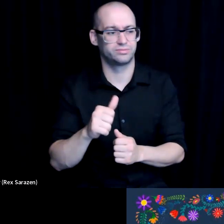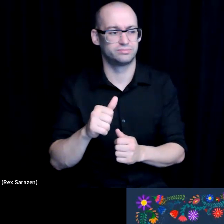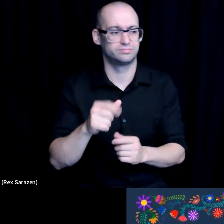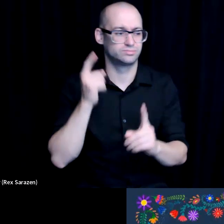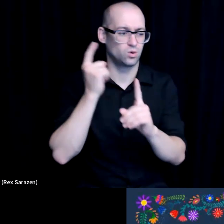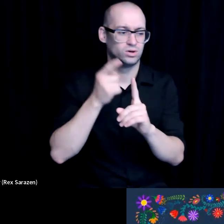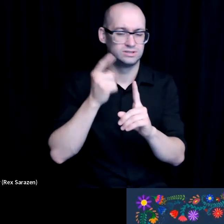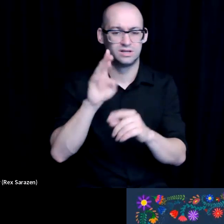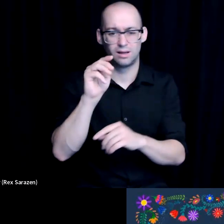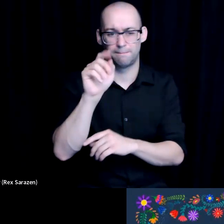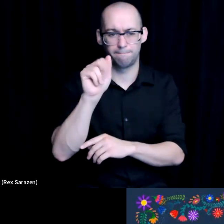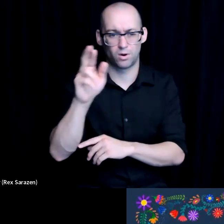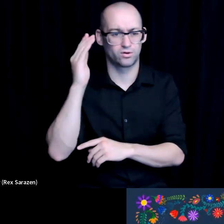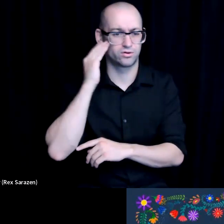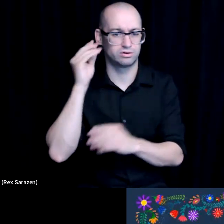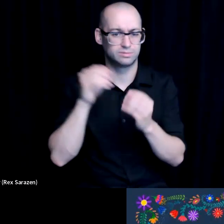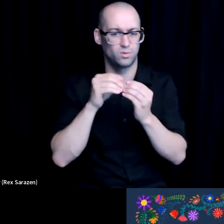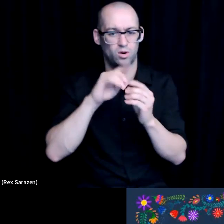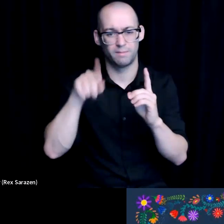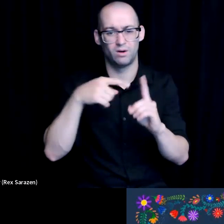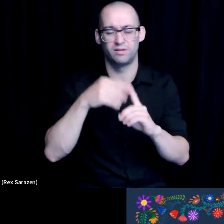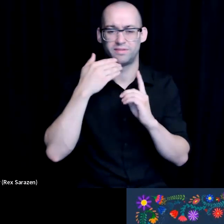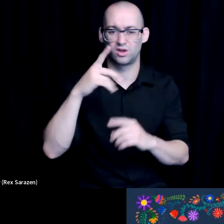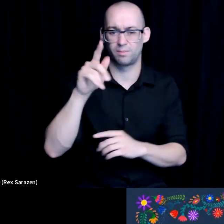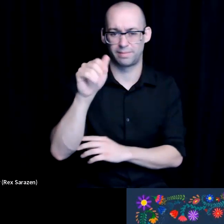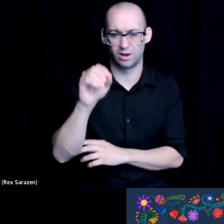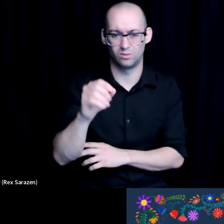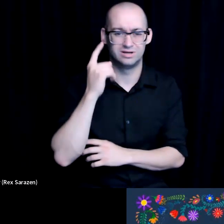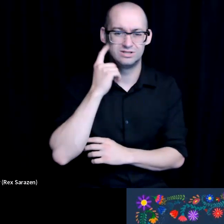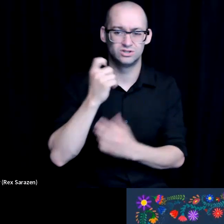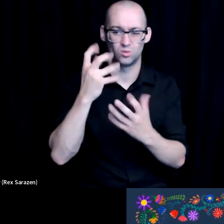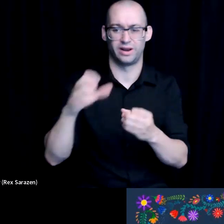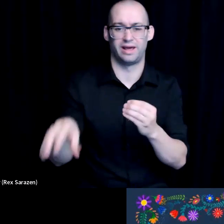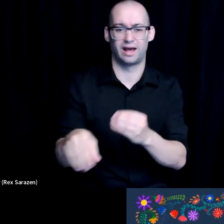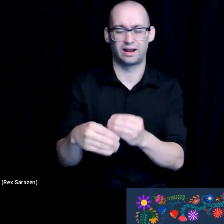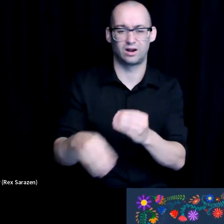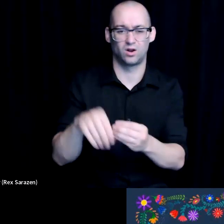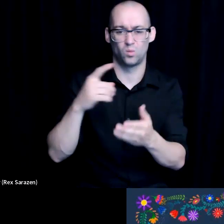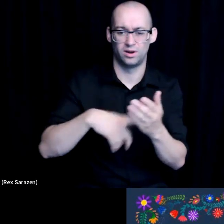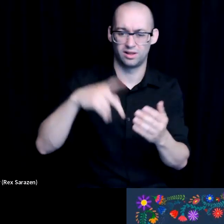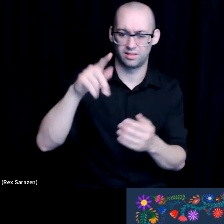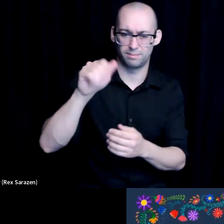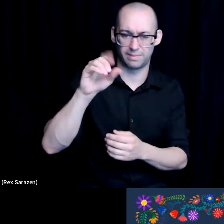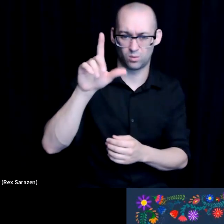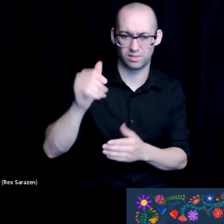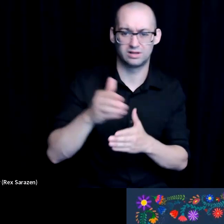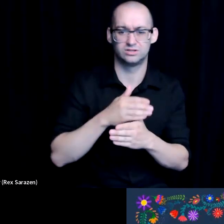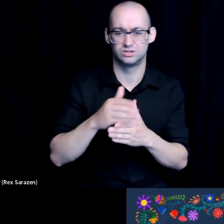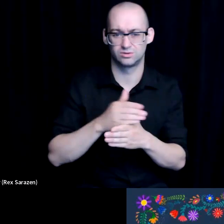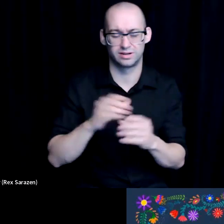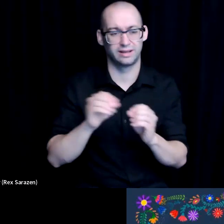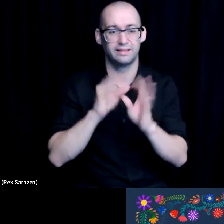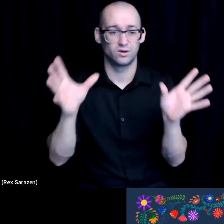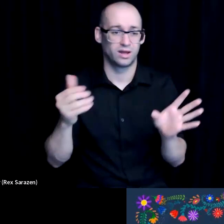about. Yeah, thank you, Pao. So just to add on to what Paula shared, clearly there is a